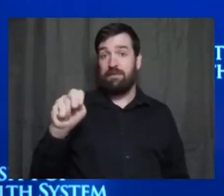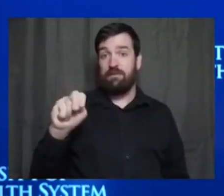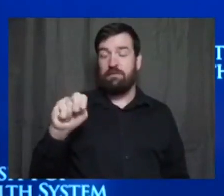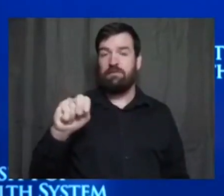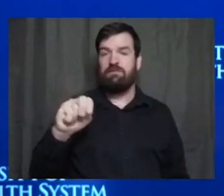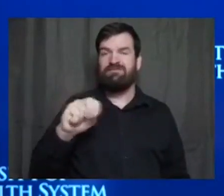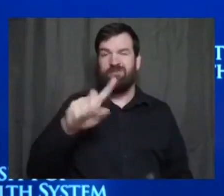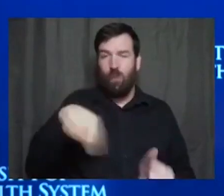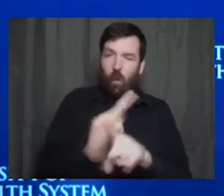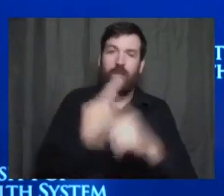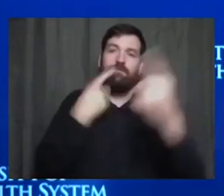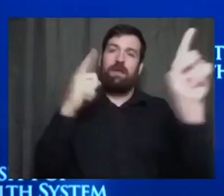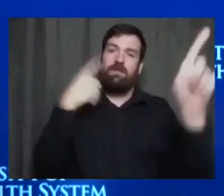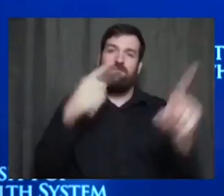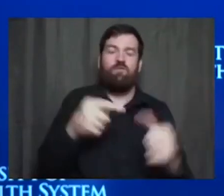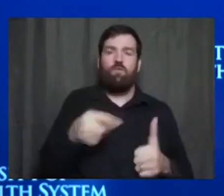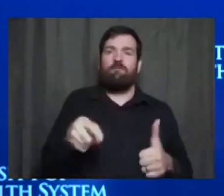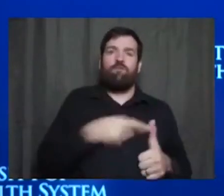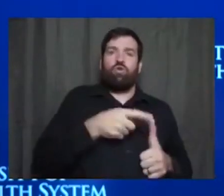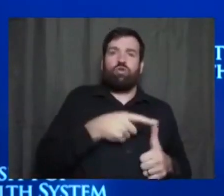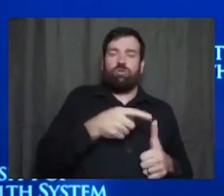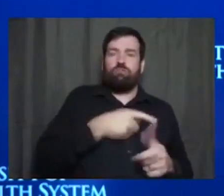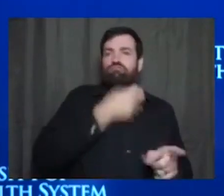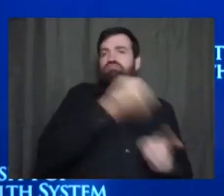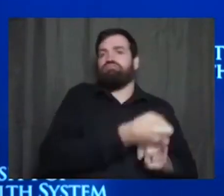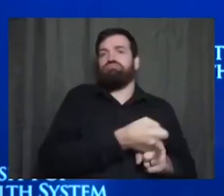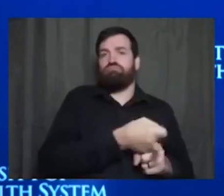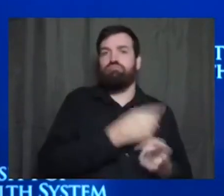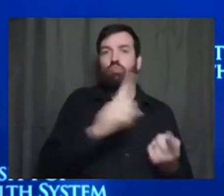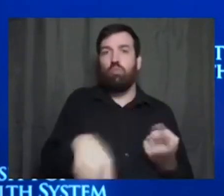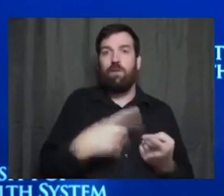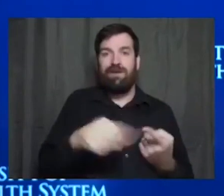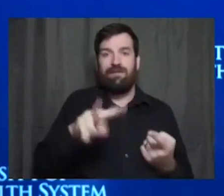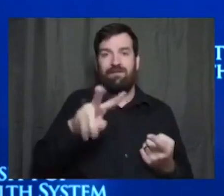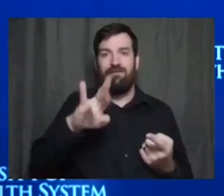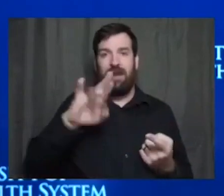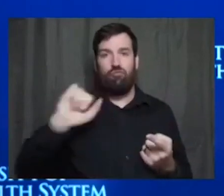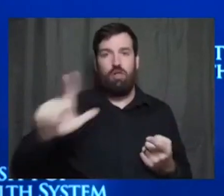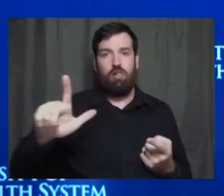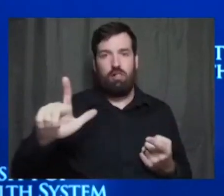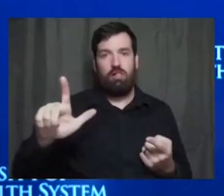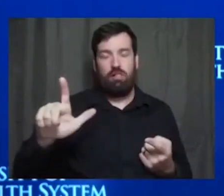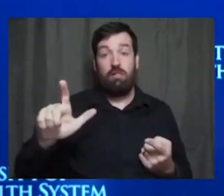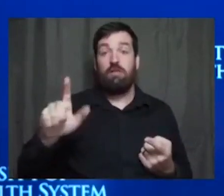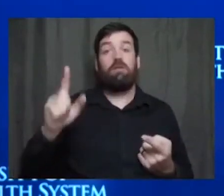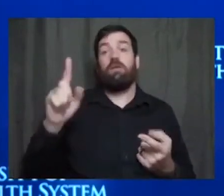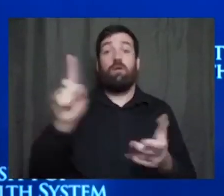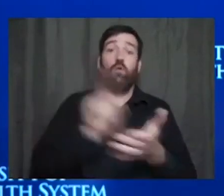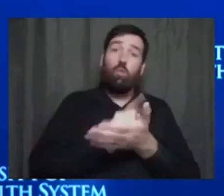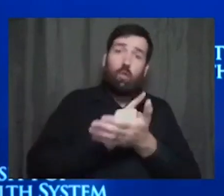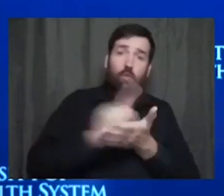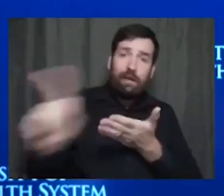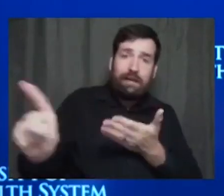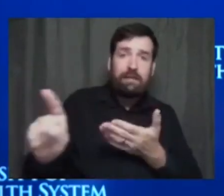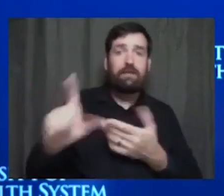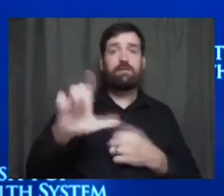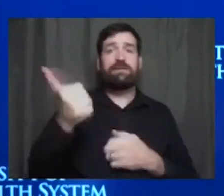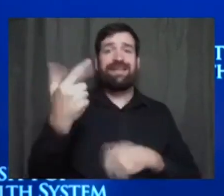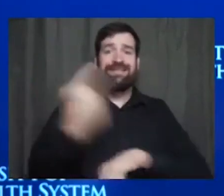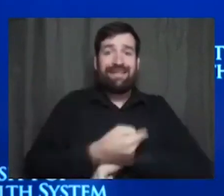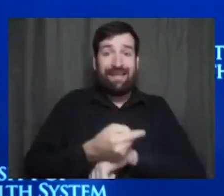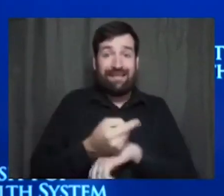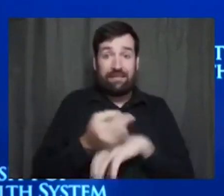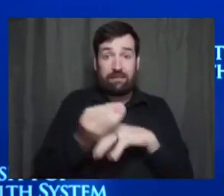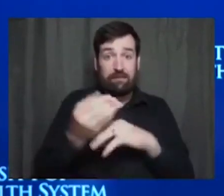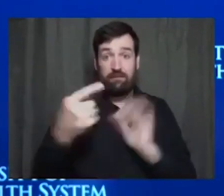the viral stage of the disease process. Once you get probably past a week or 10 days of having any symptoms, there's not going to be